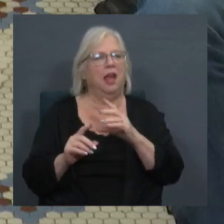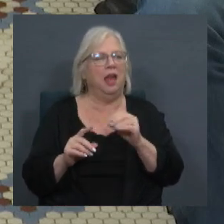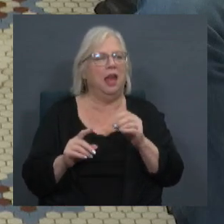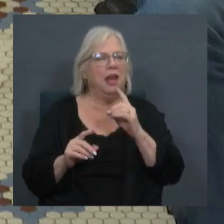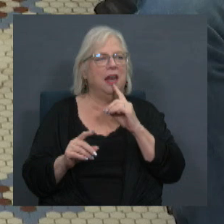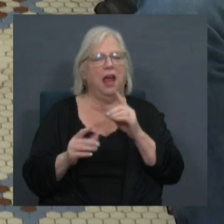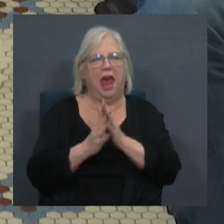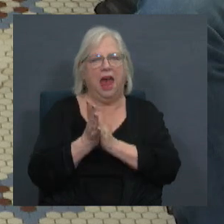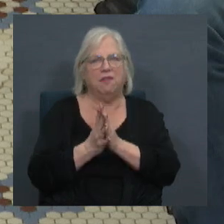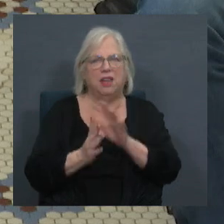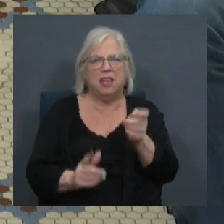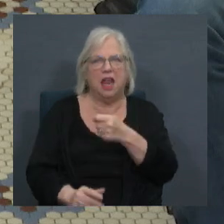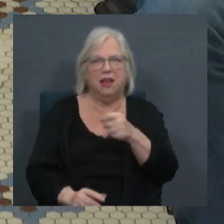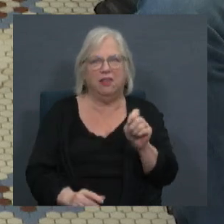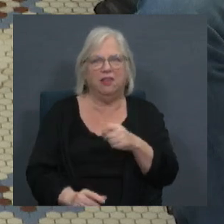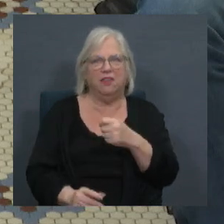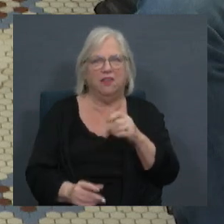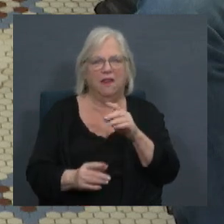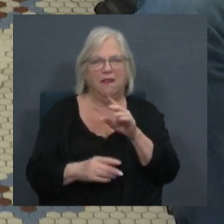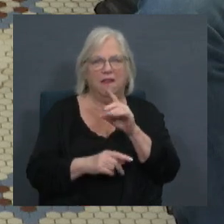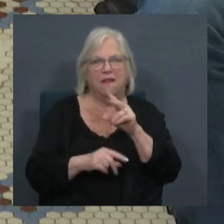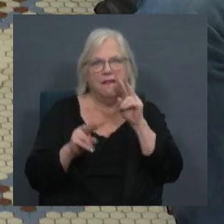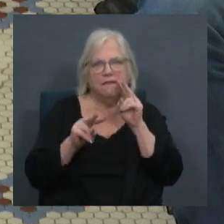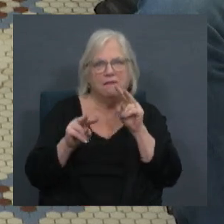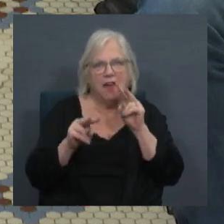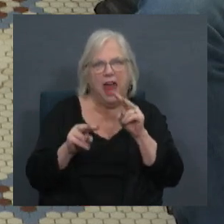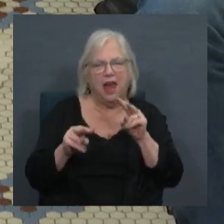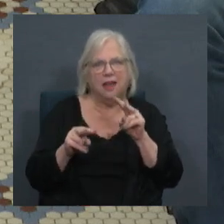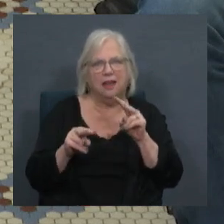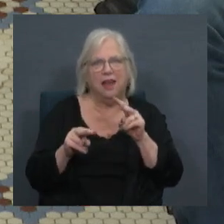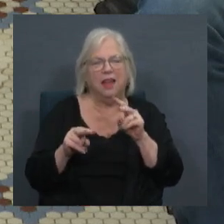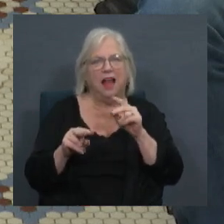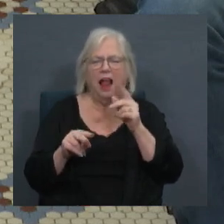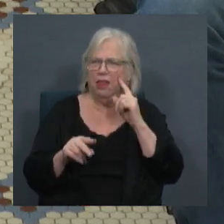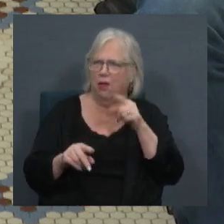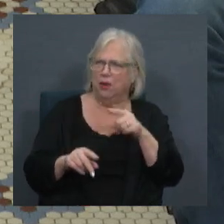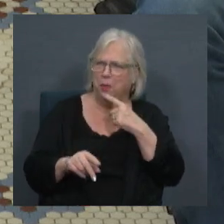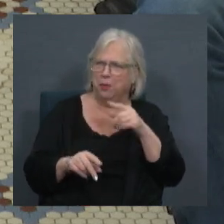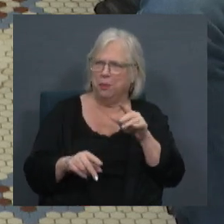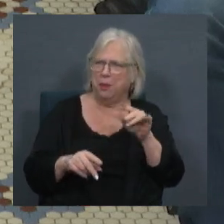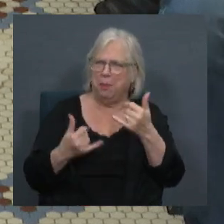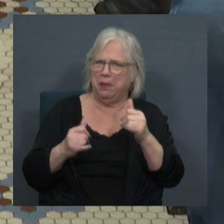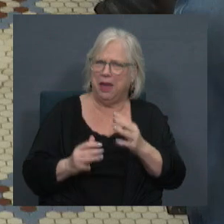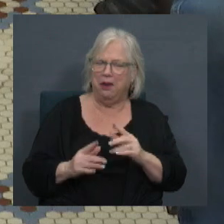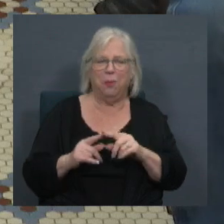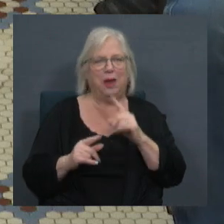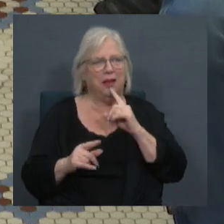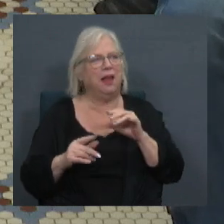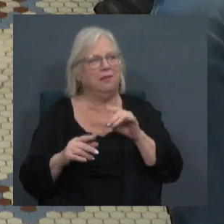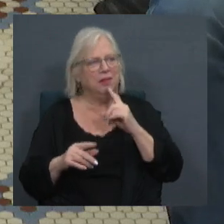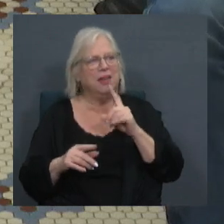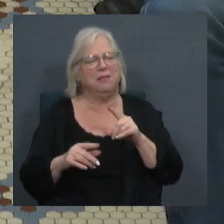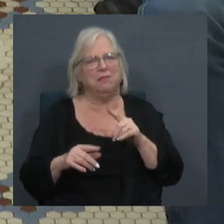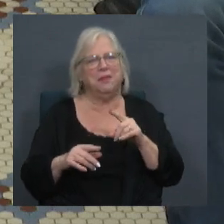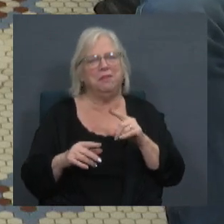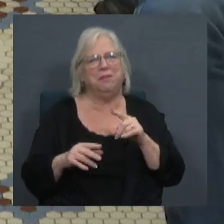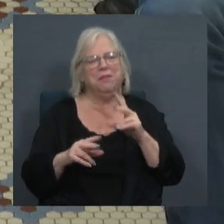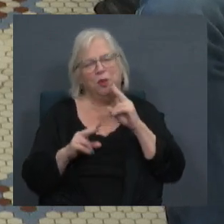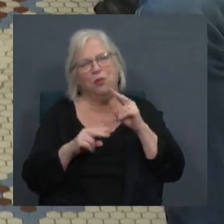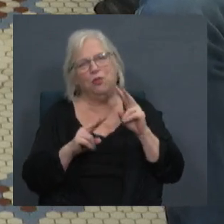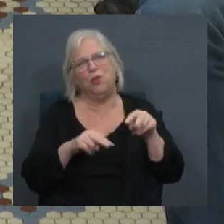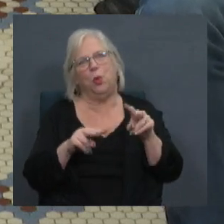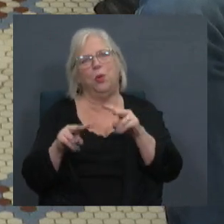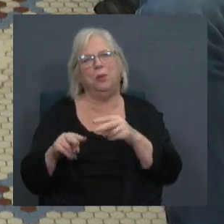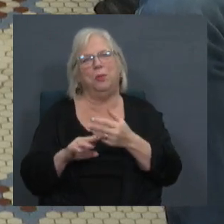said, "Oh, I thought you were going to say you were a player." I was a player. So I tore two quadriceps about 5 years ago,